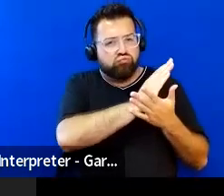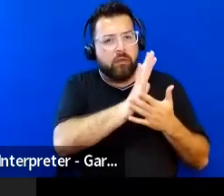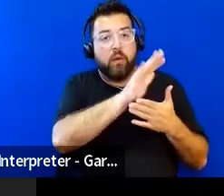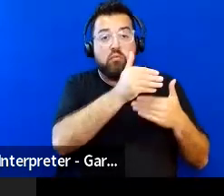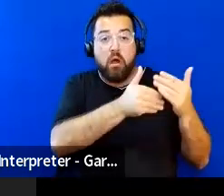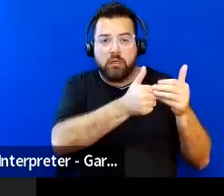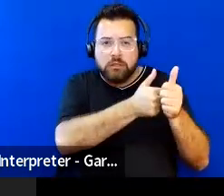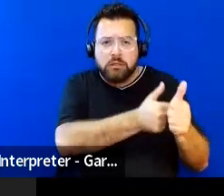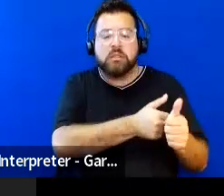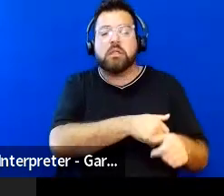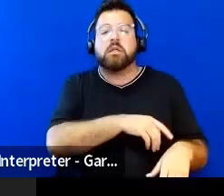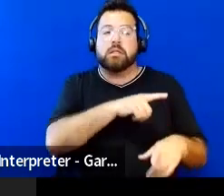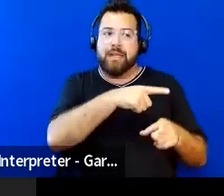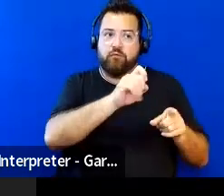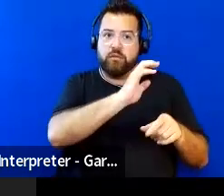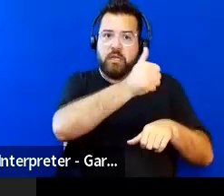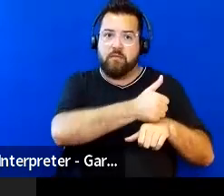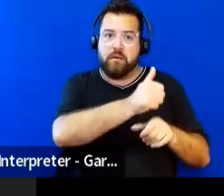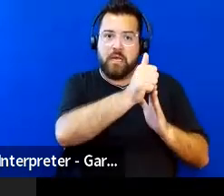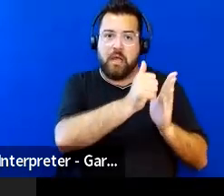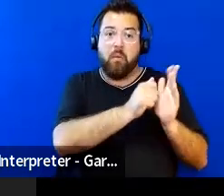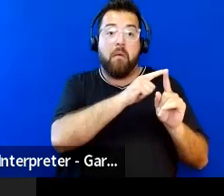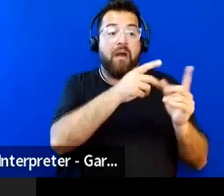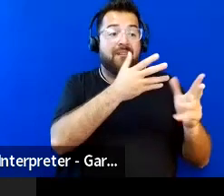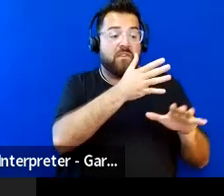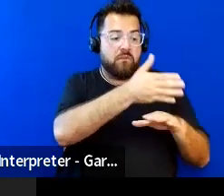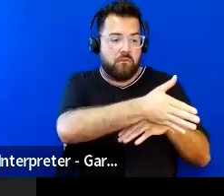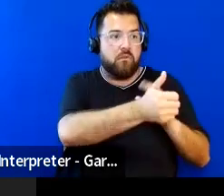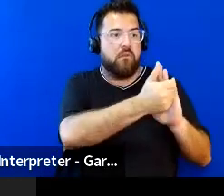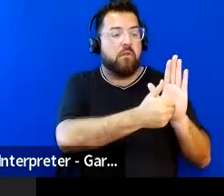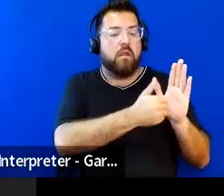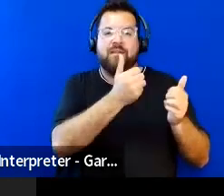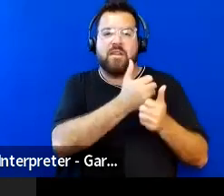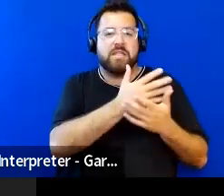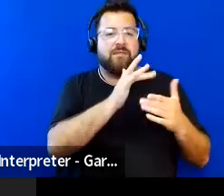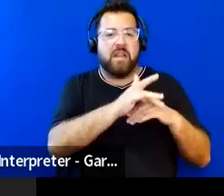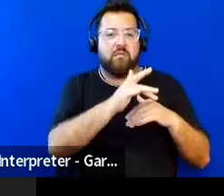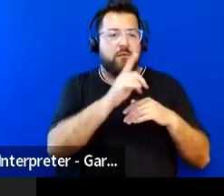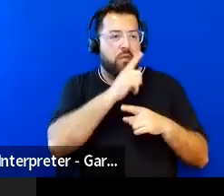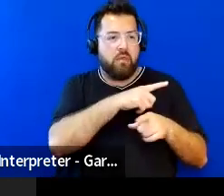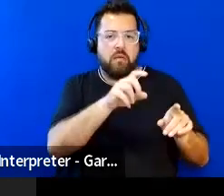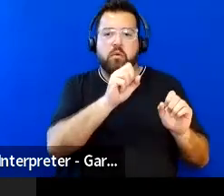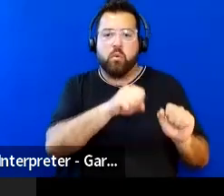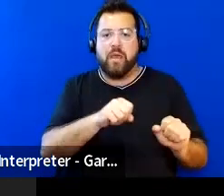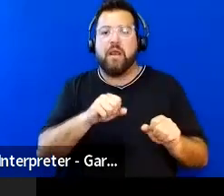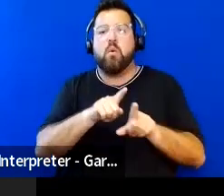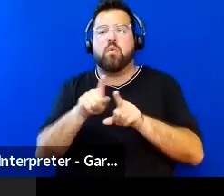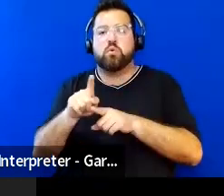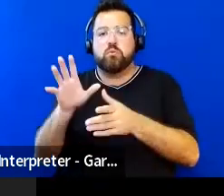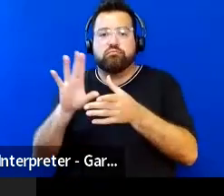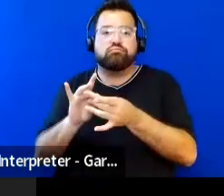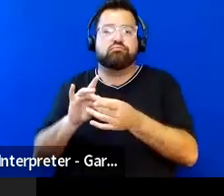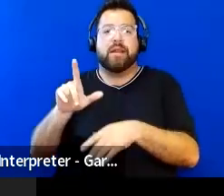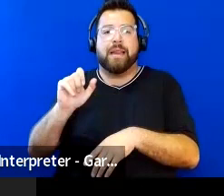need to create an account, but once they do that, everything is freely available to them, and you can link to these materials or